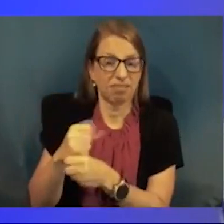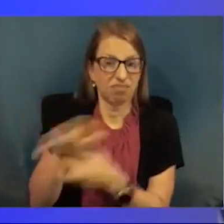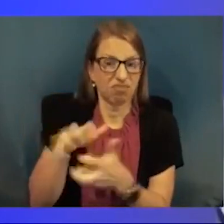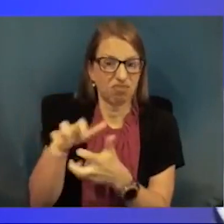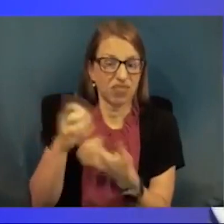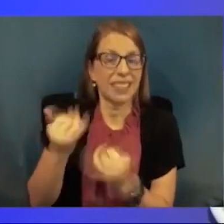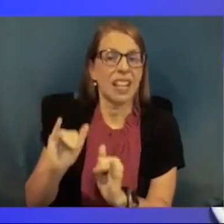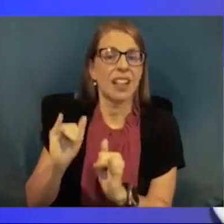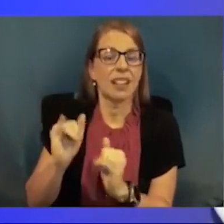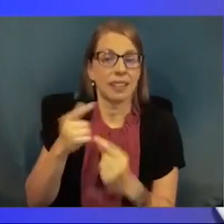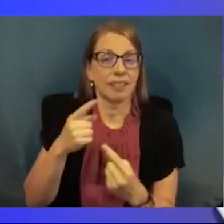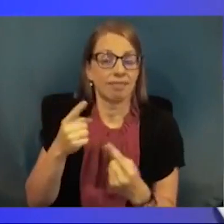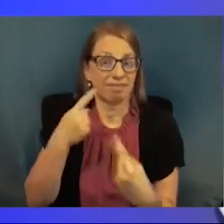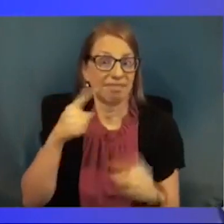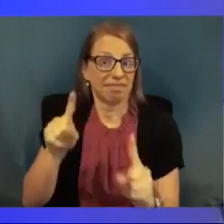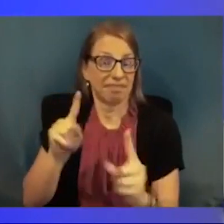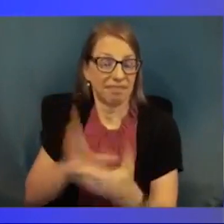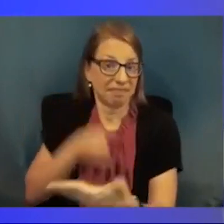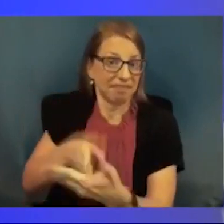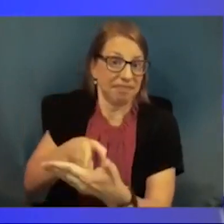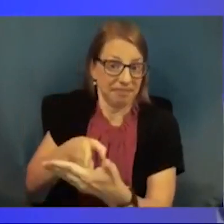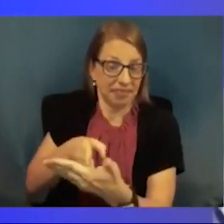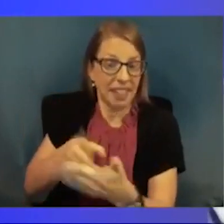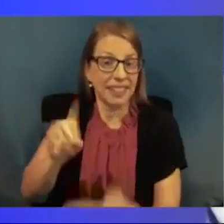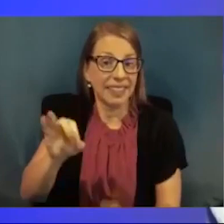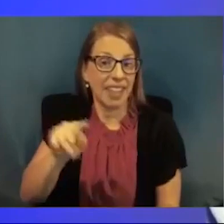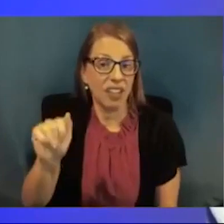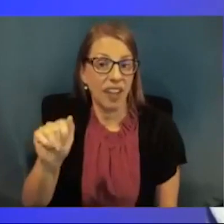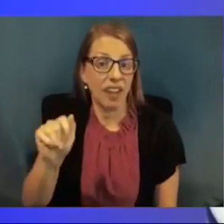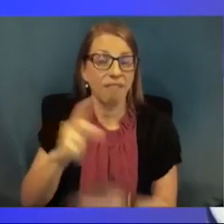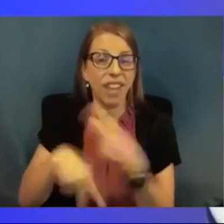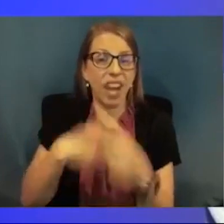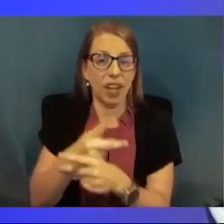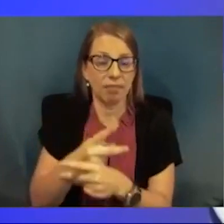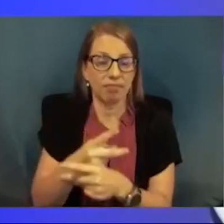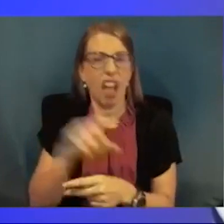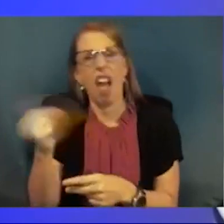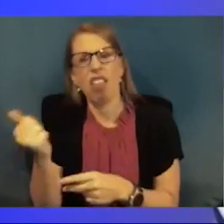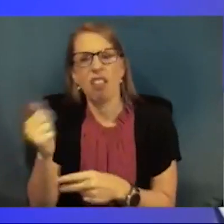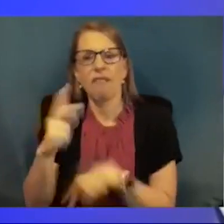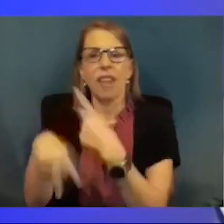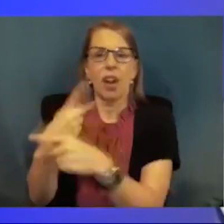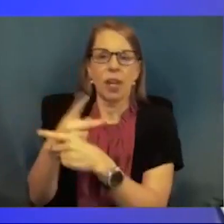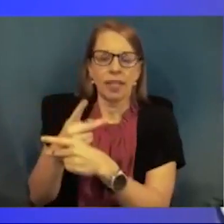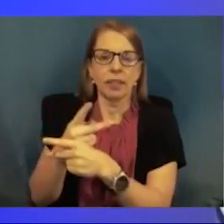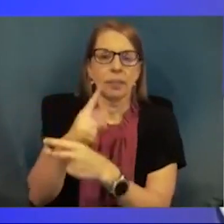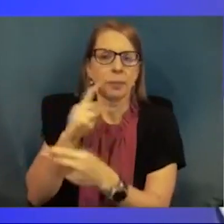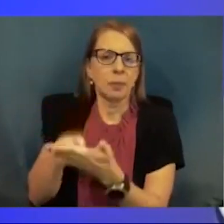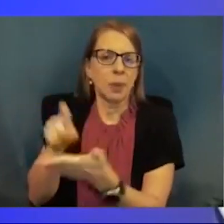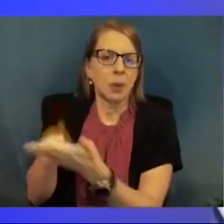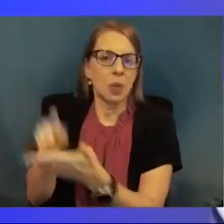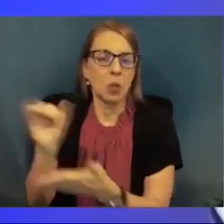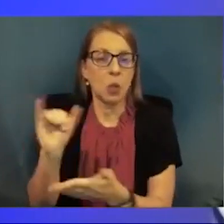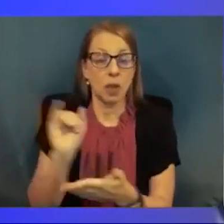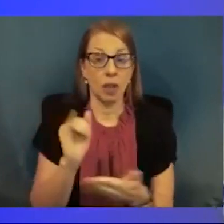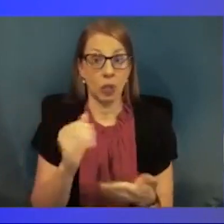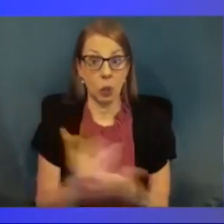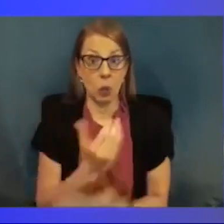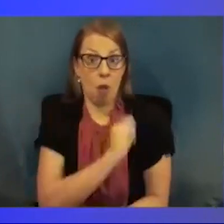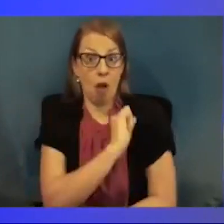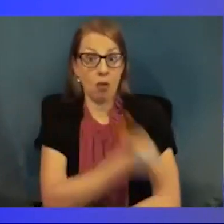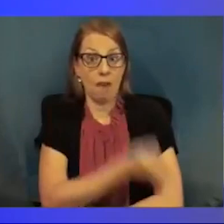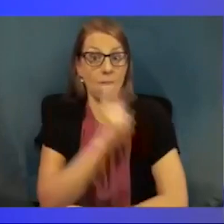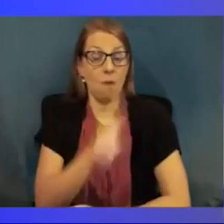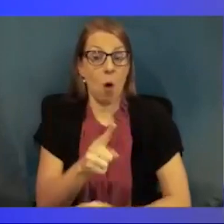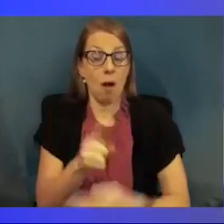Delta variant and the other variants that we've seen recently. So those are for people that now there's a new authorization for